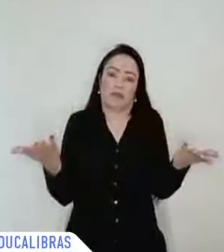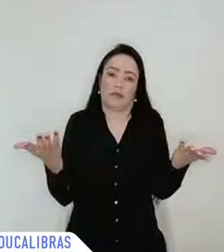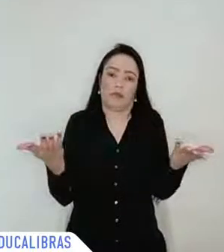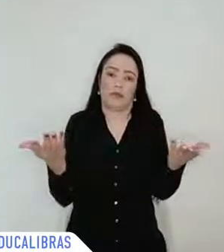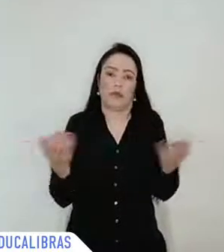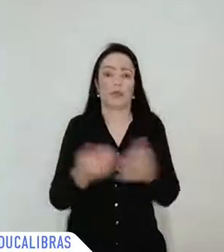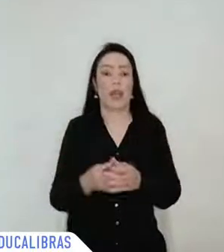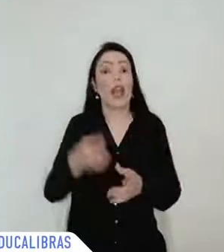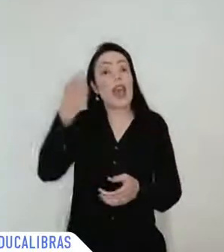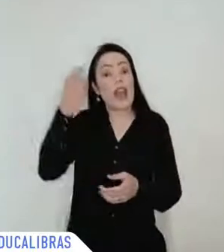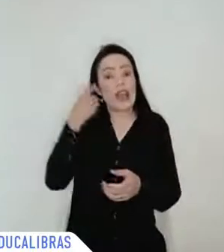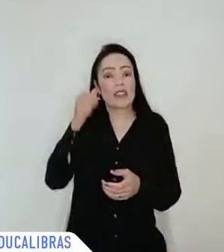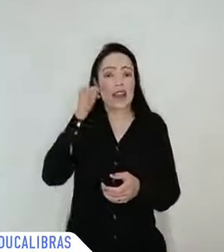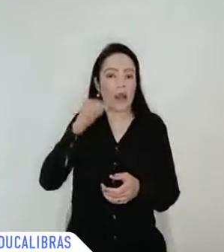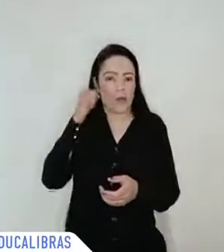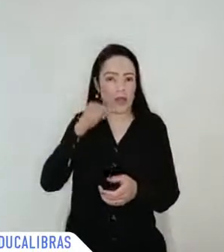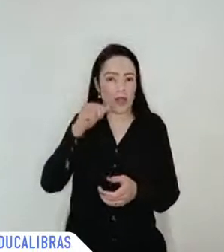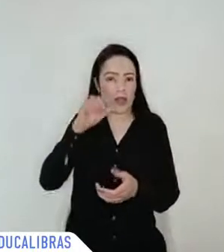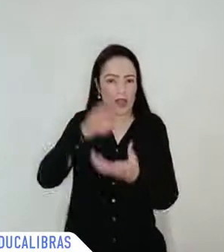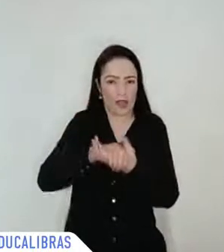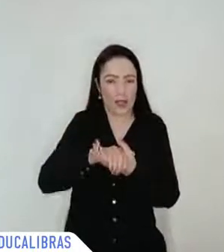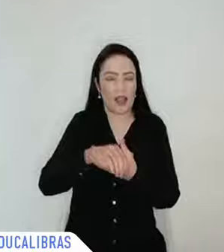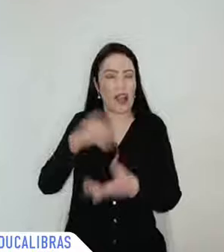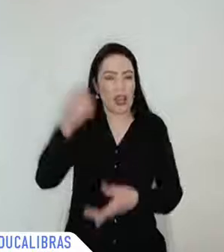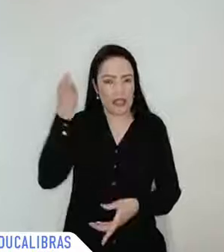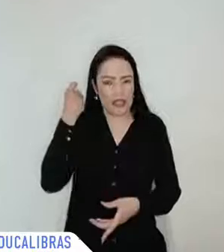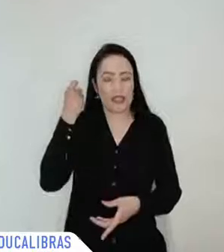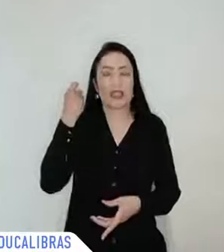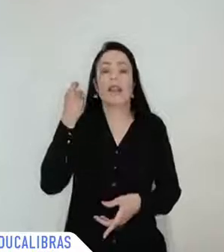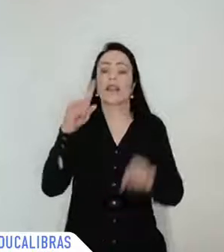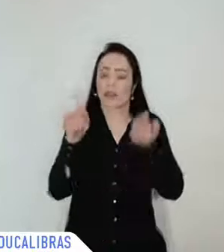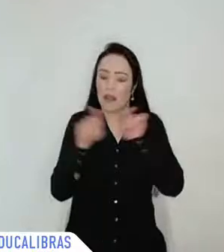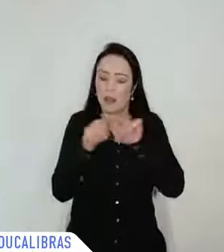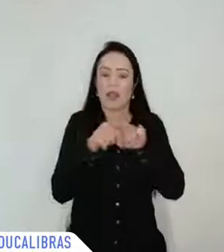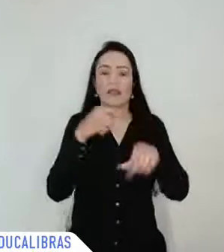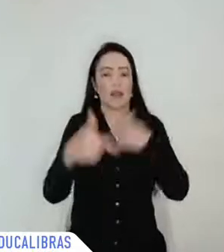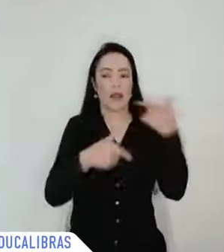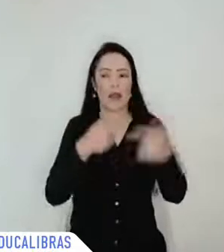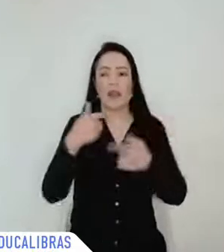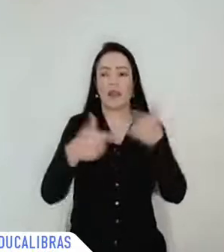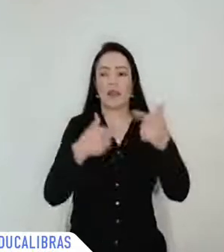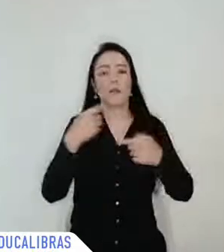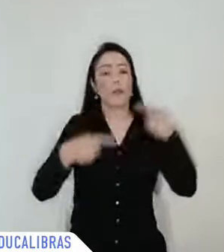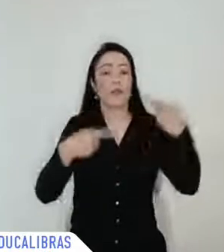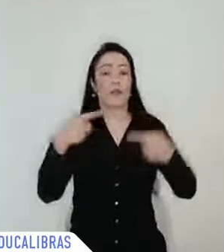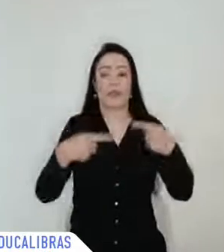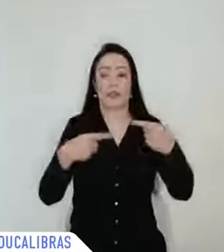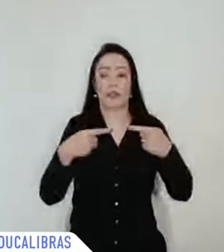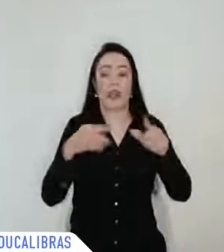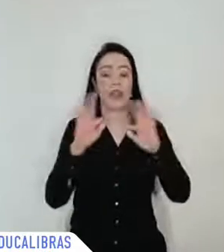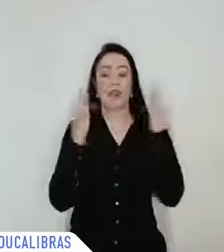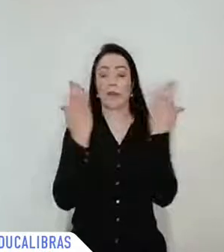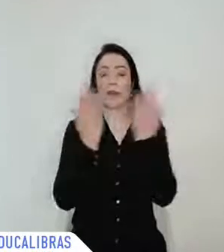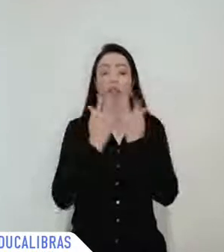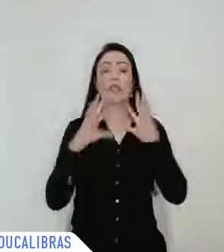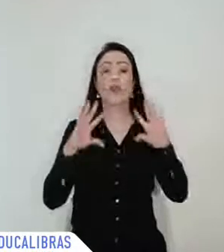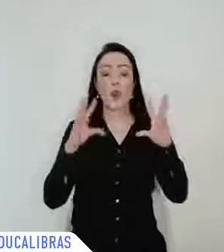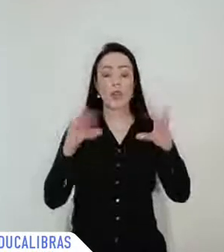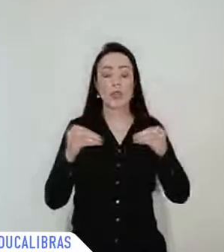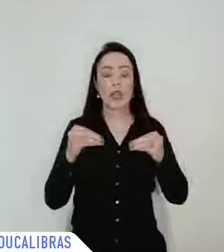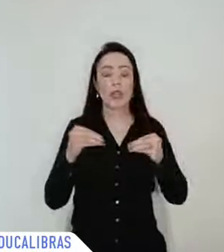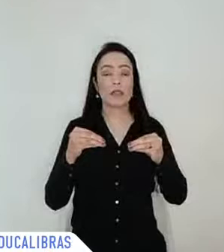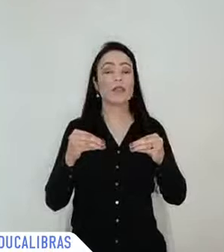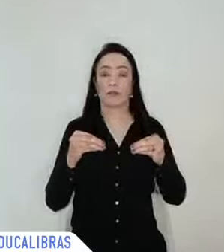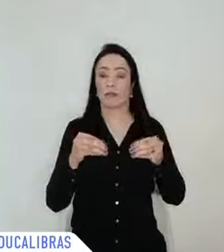any other thing. His 3 kids are politicians. There is no other family that is